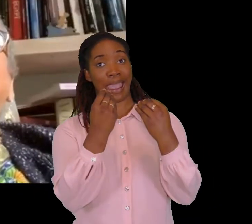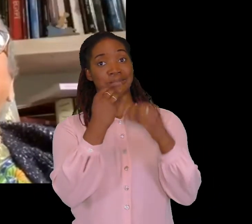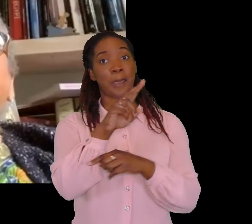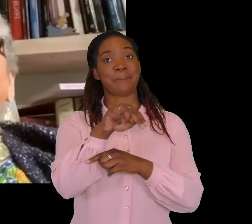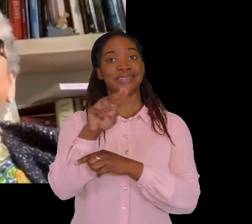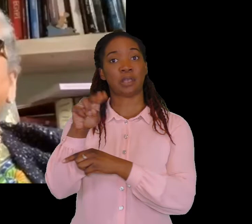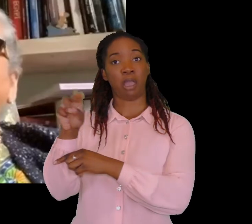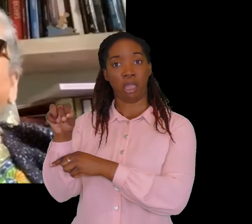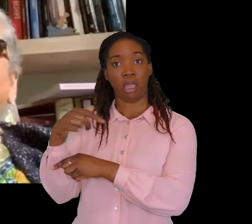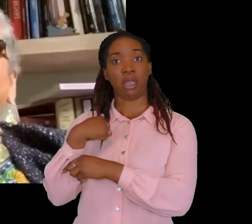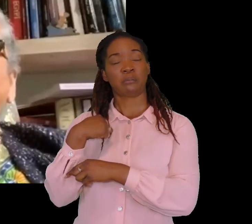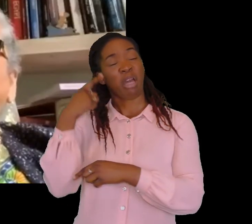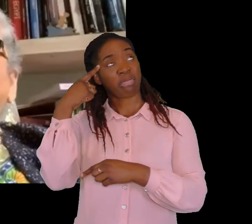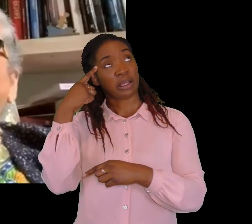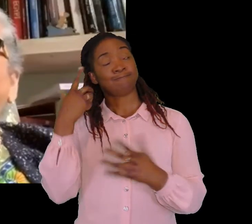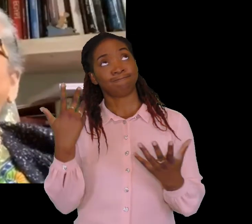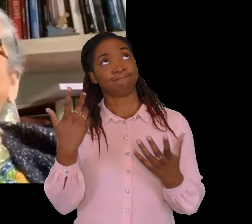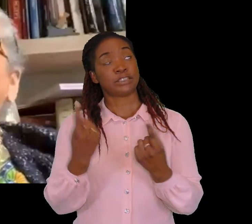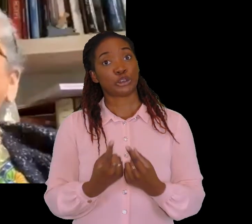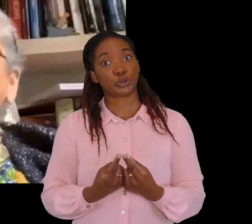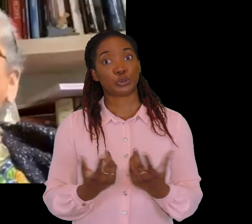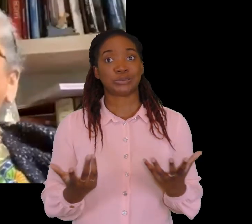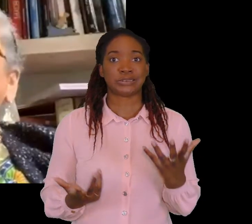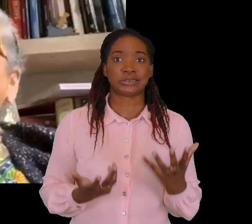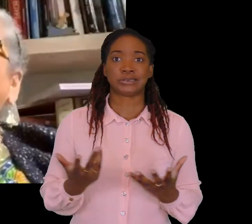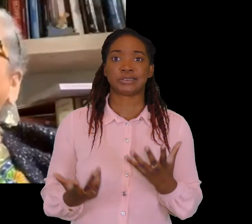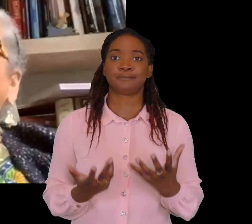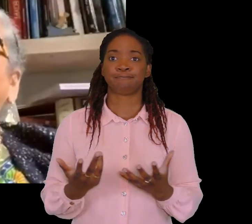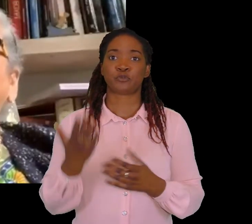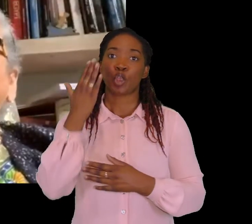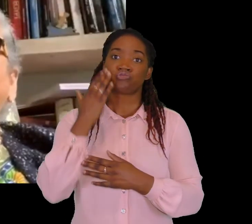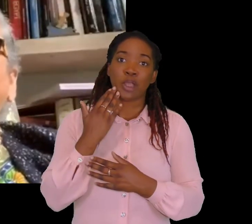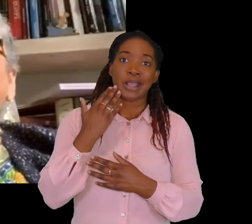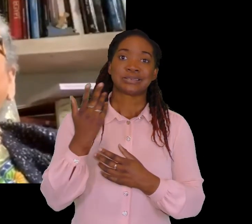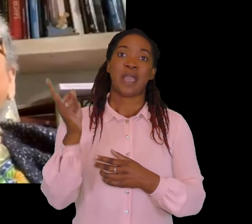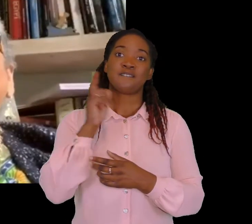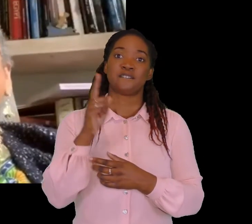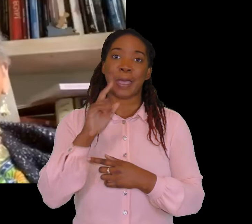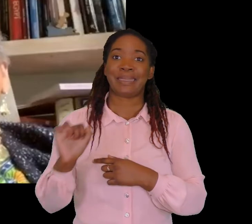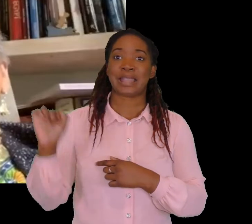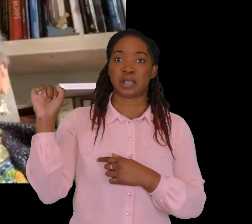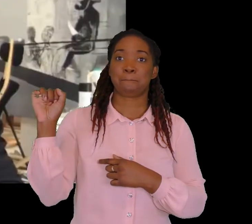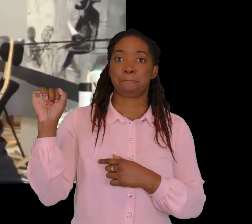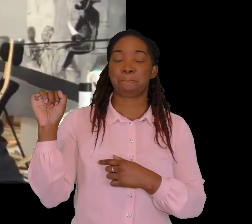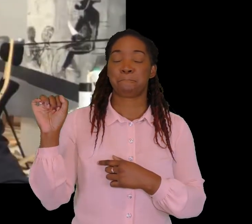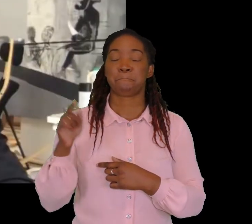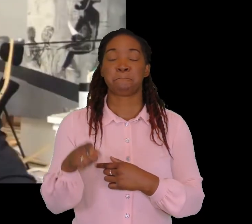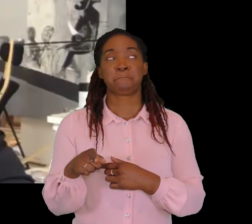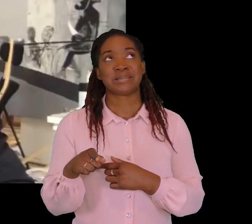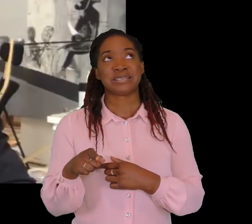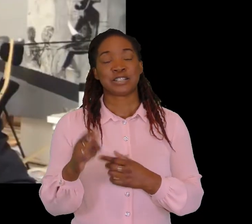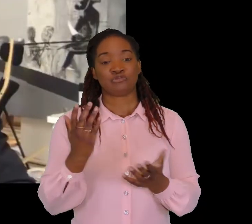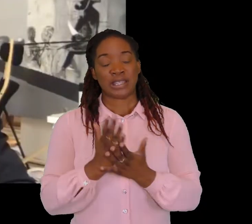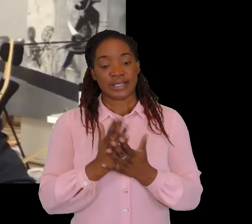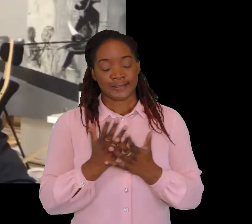but I guess with issues of race and feminism, it was who